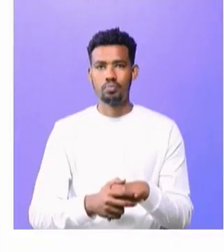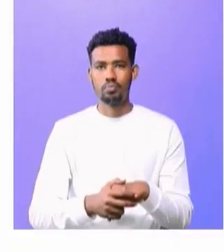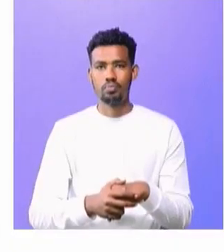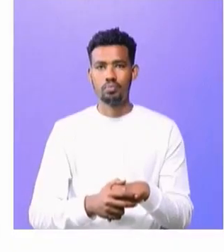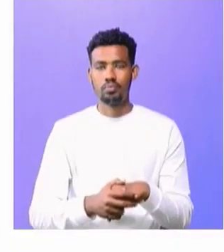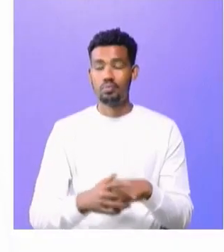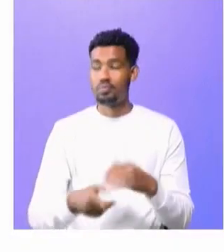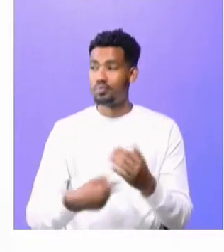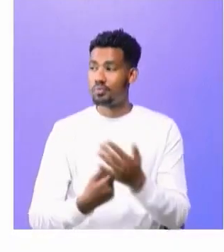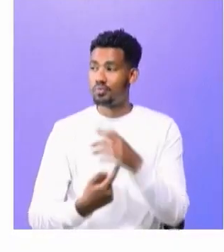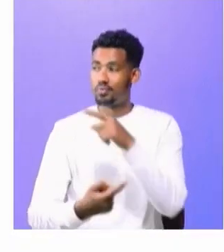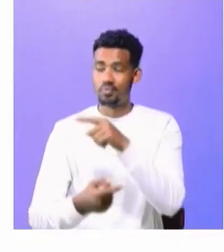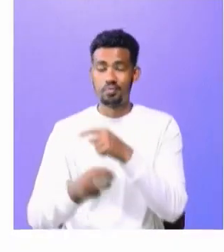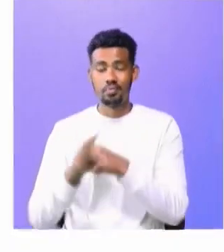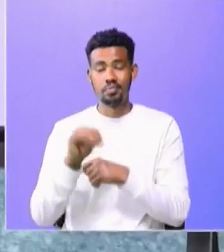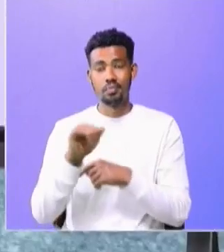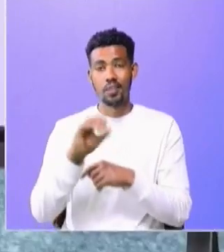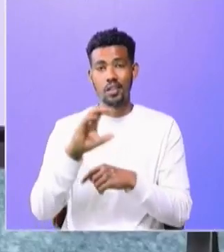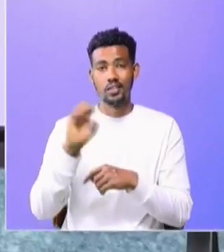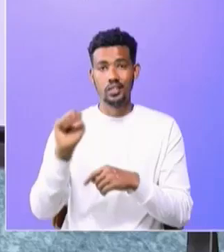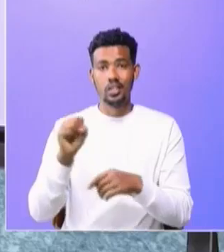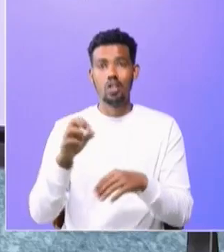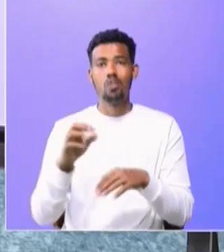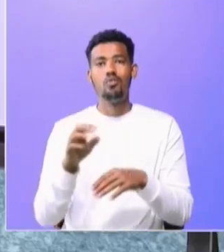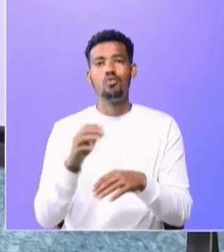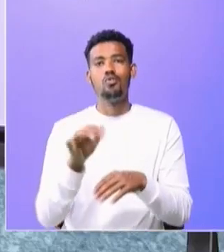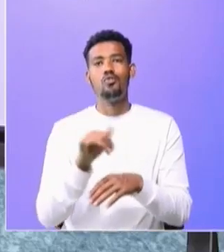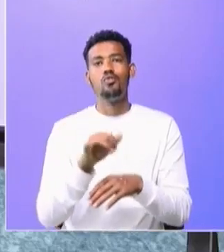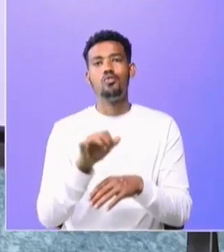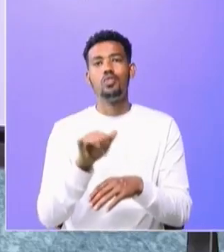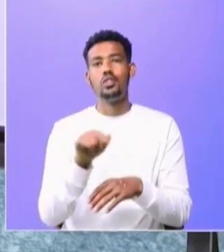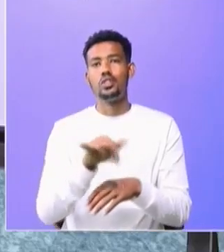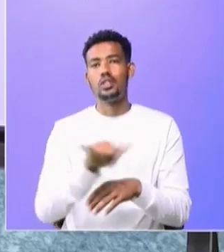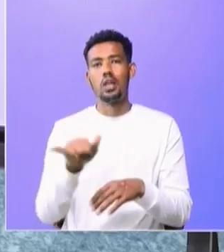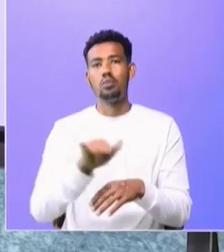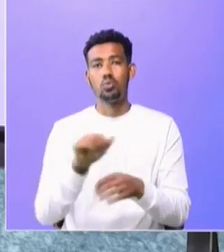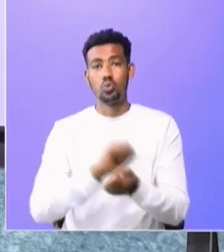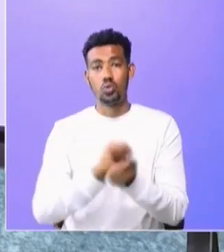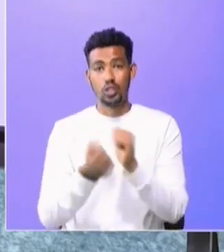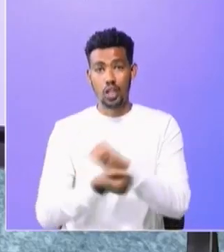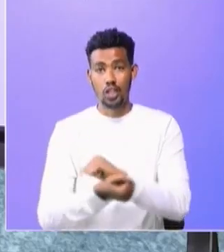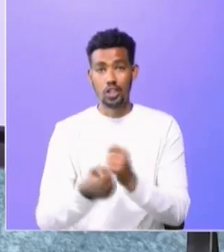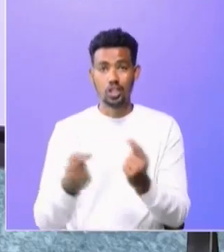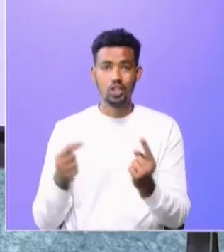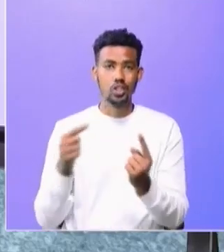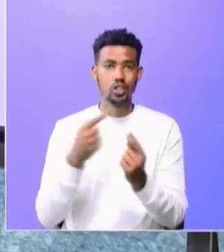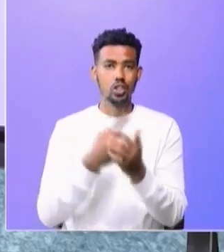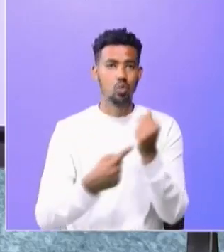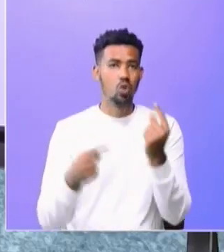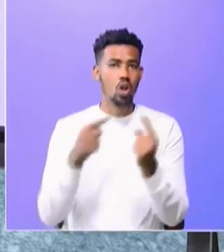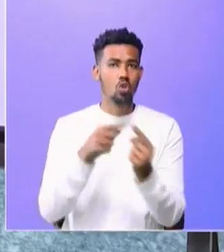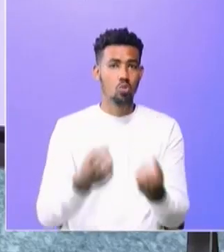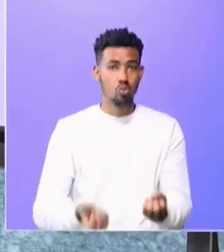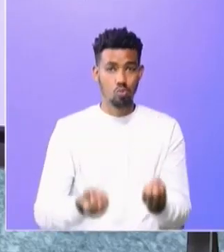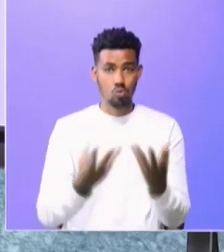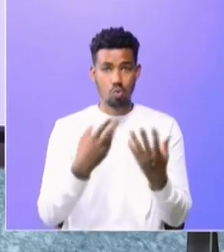This is a form of noun to change singular to plural by